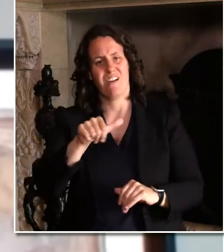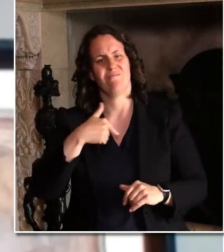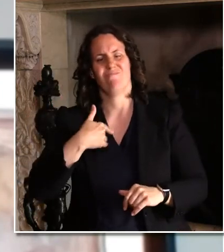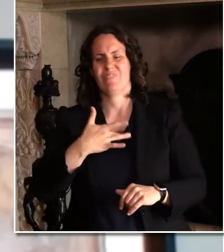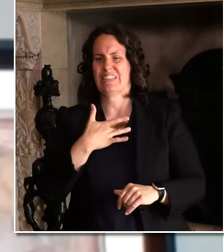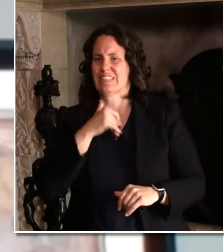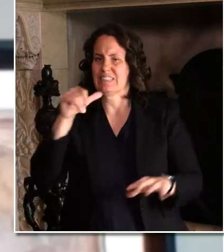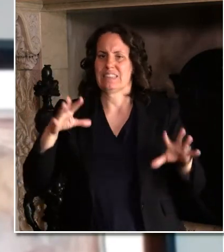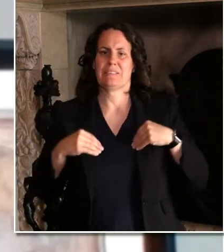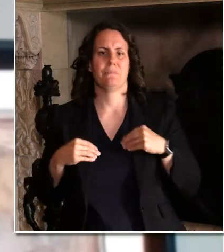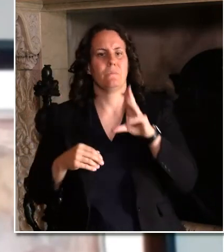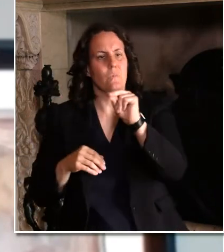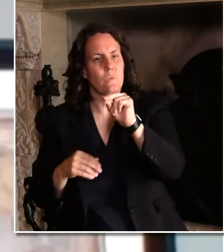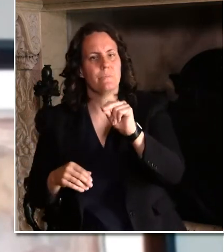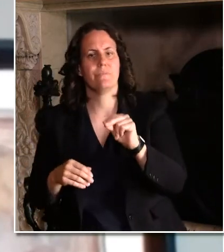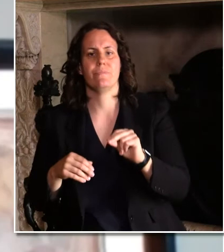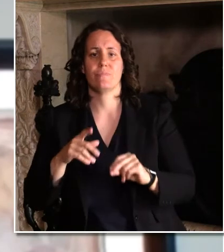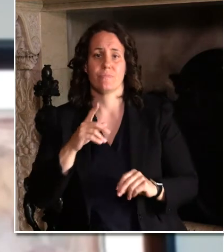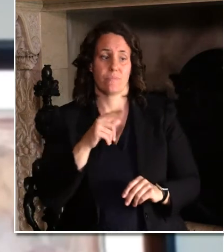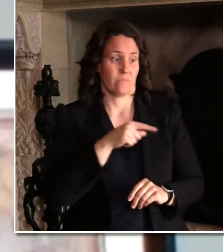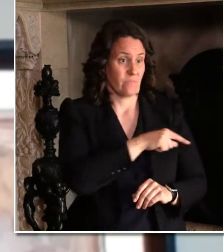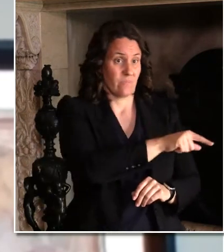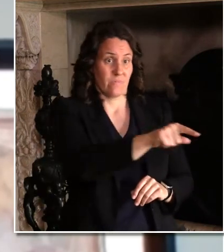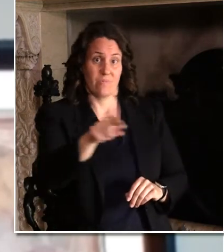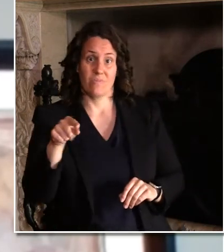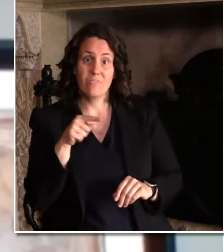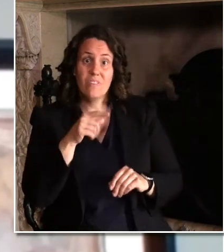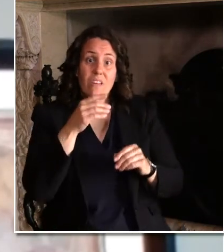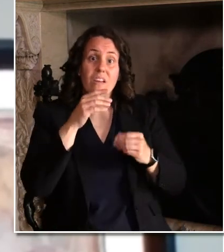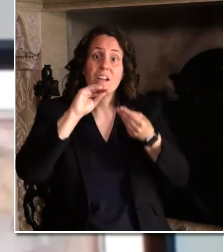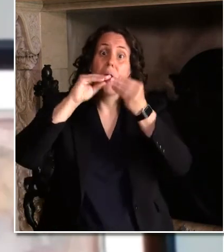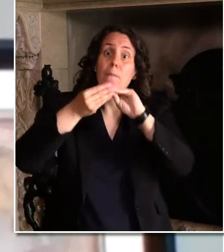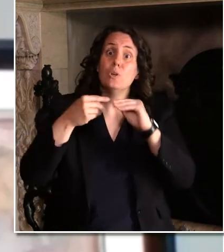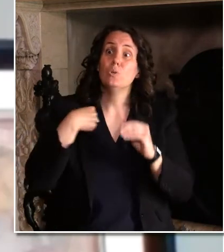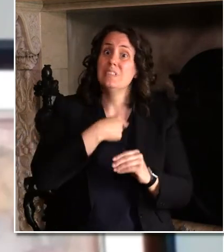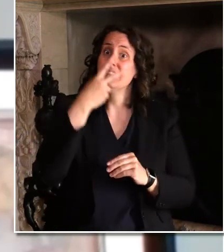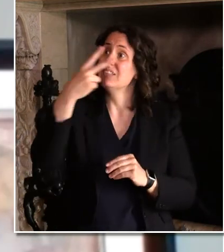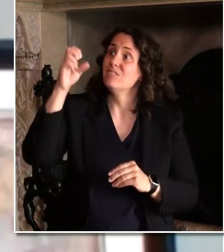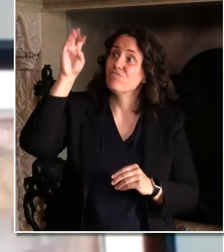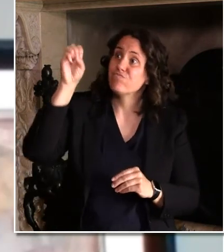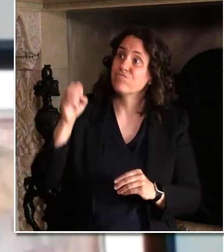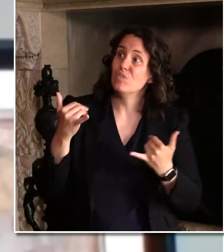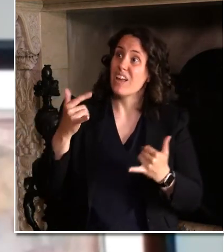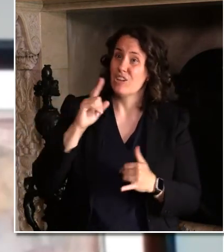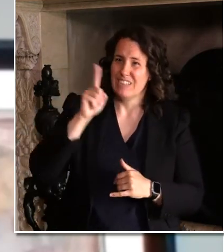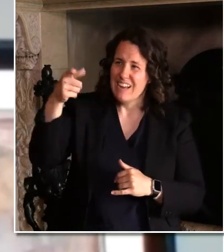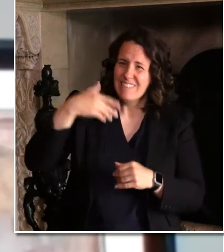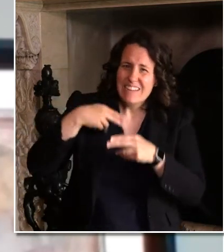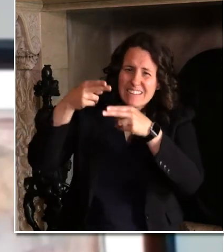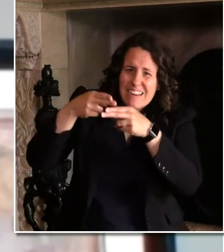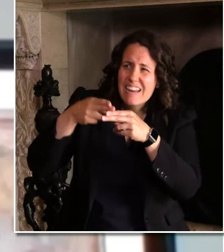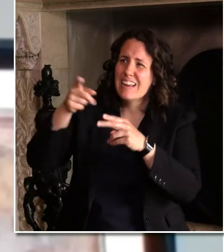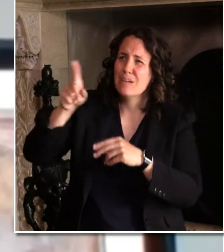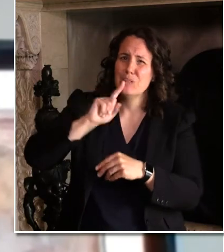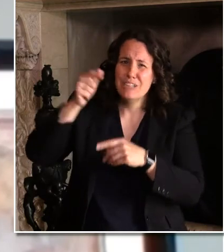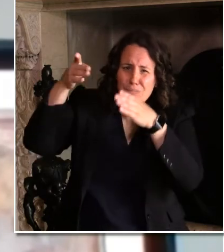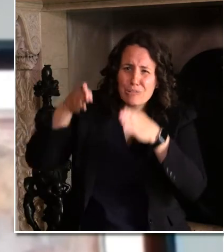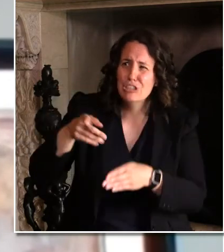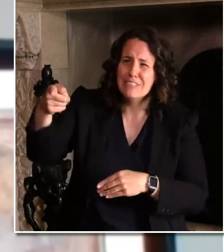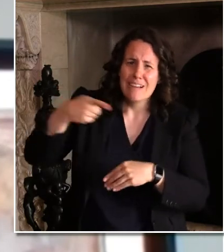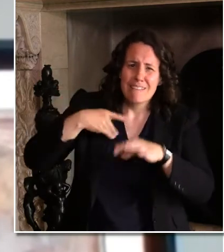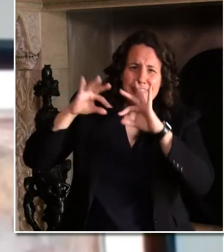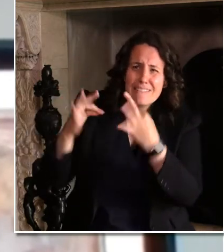name. They have a family and a story behind it, and we won't compromise and risk losing even one. Thank you so much for the